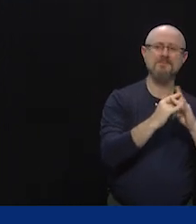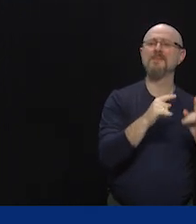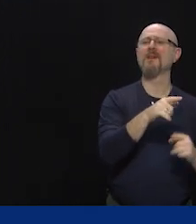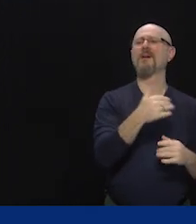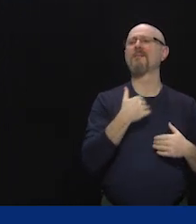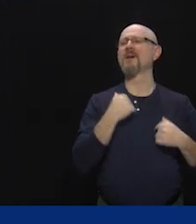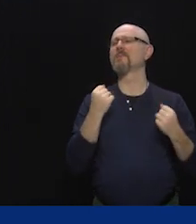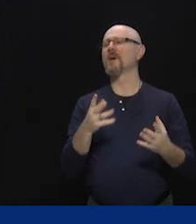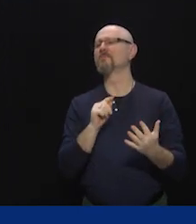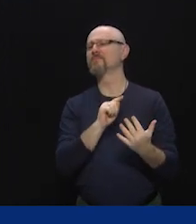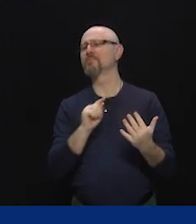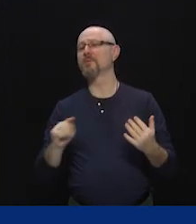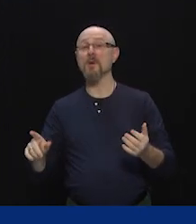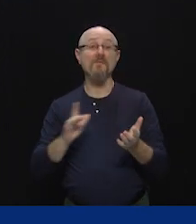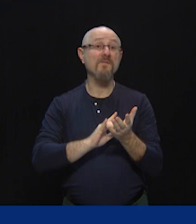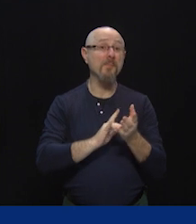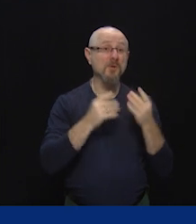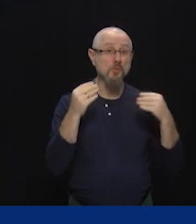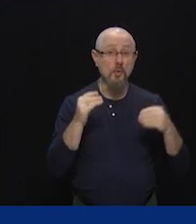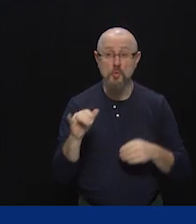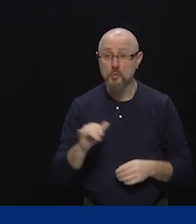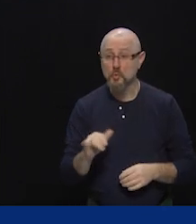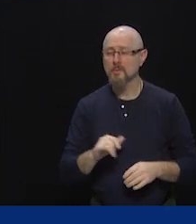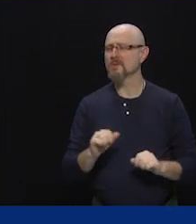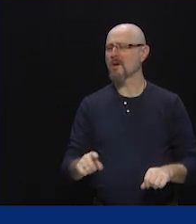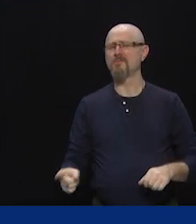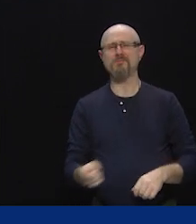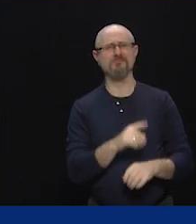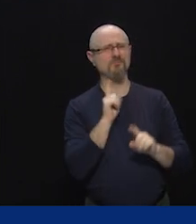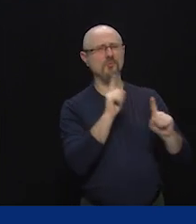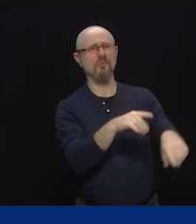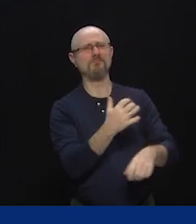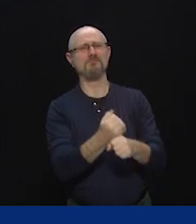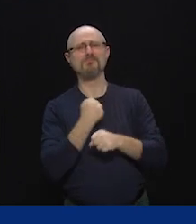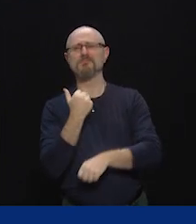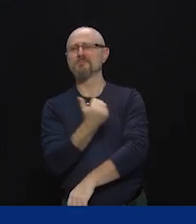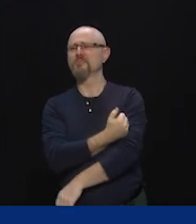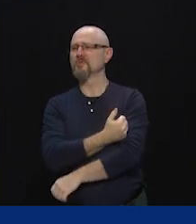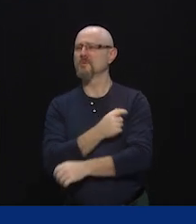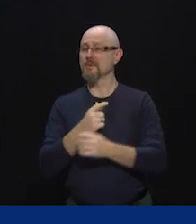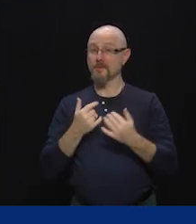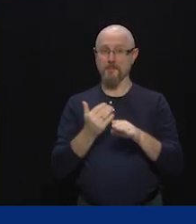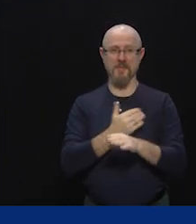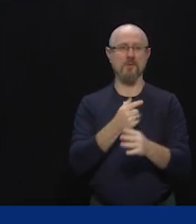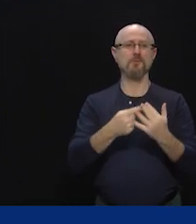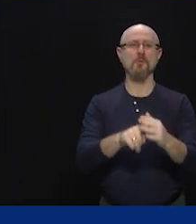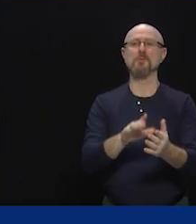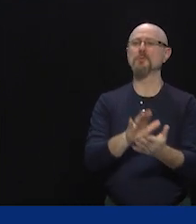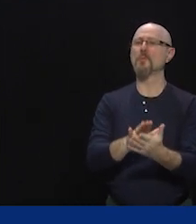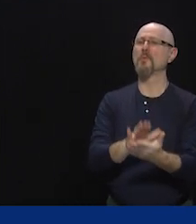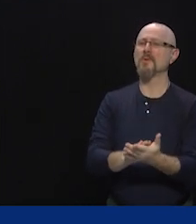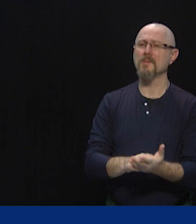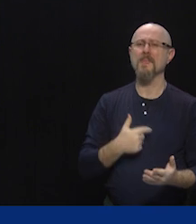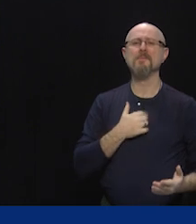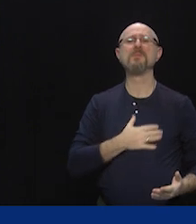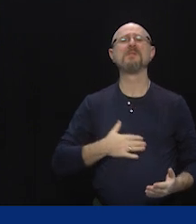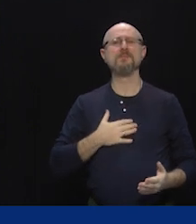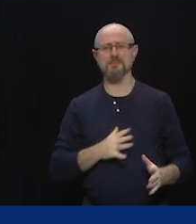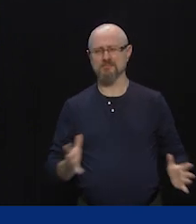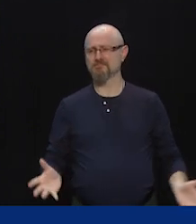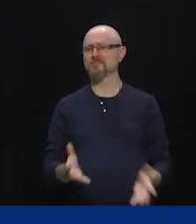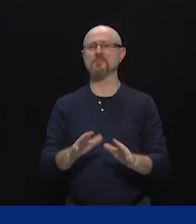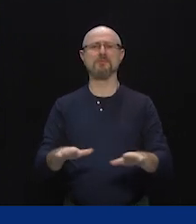drugstores, where you can go get your child vaccinated before they get back to school. Please do this for them. Now we know that